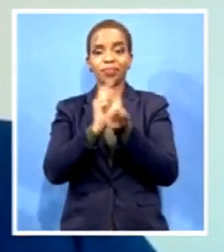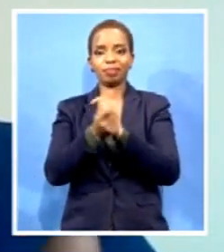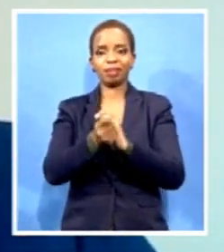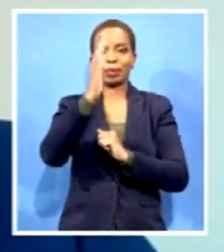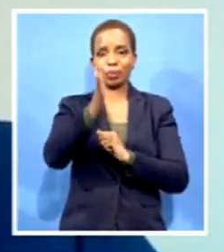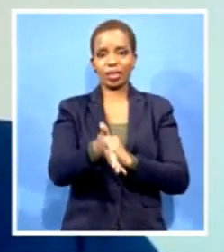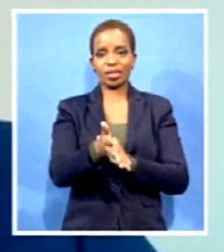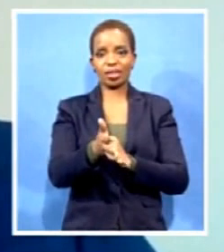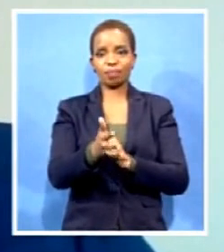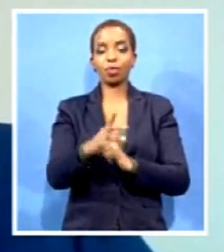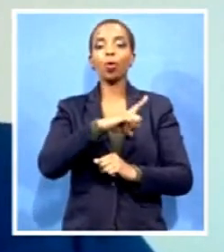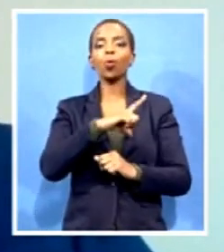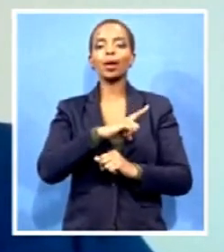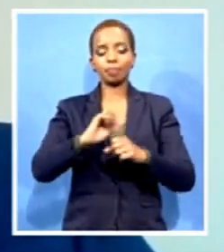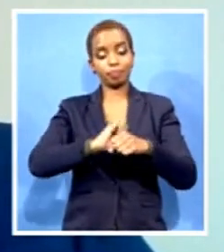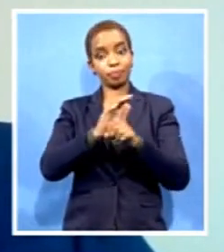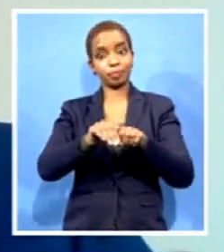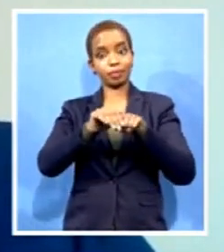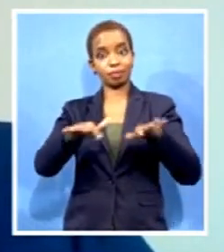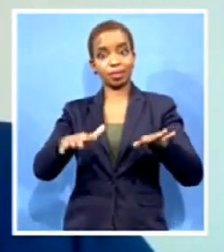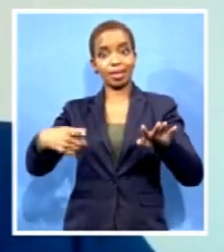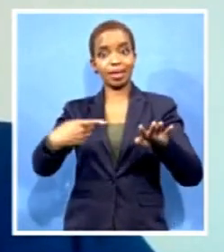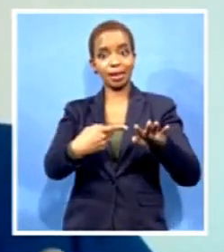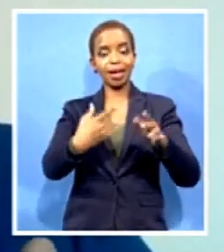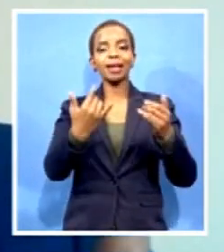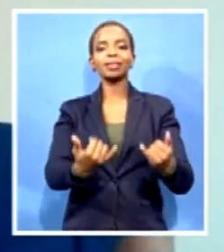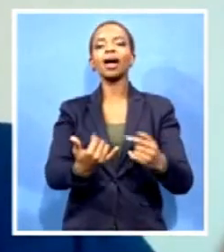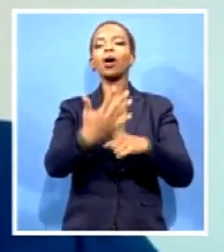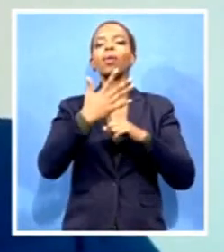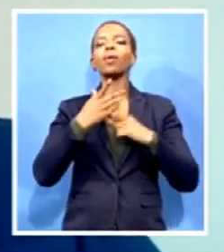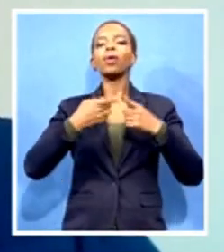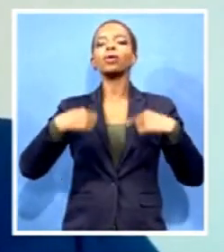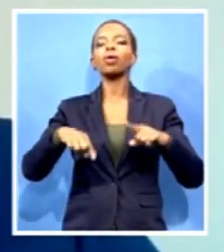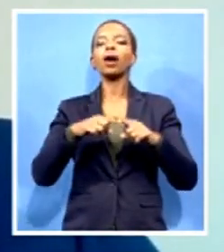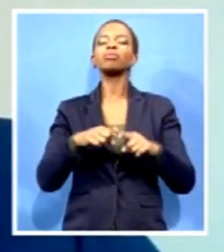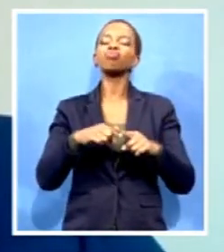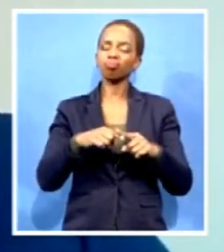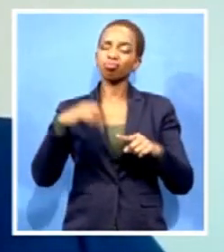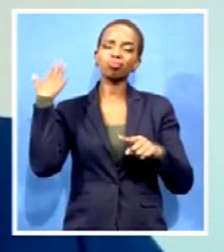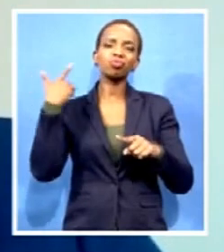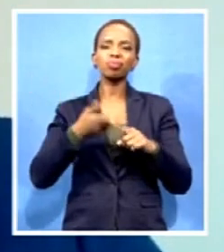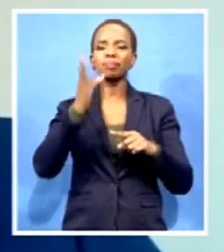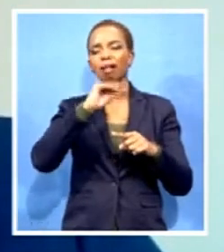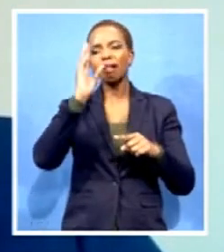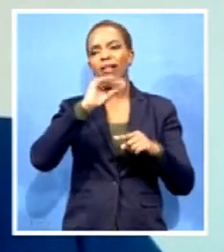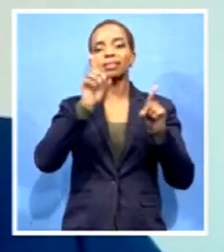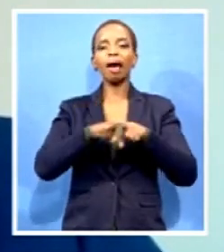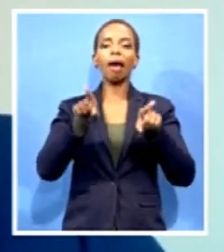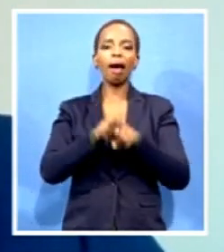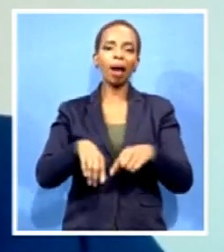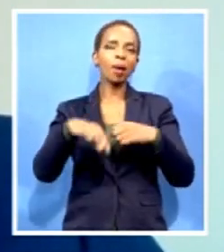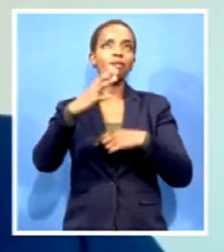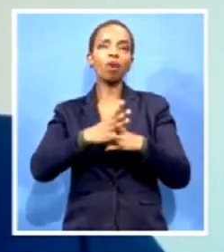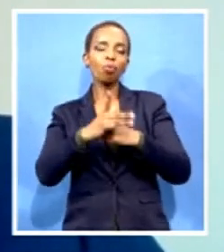sense that we've been talking about the fourth industrial revolution. Yeah. I think it came earlier more than we thought.